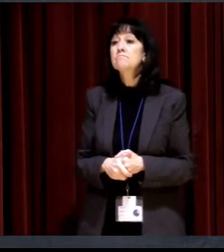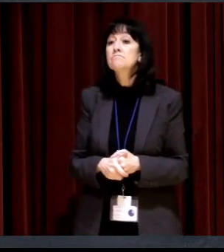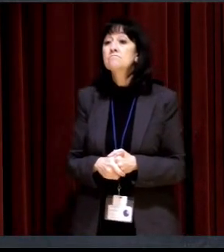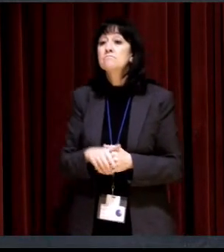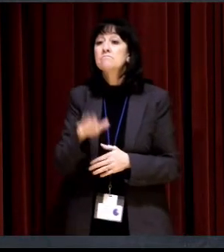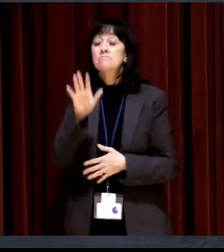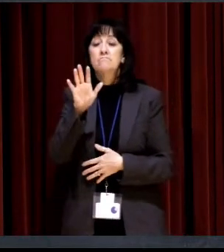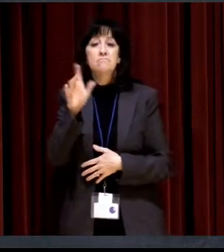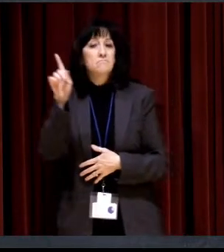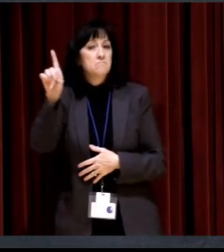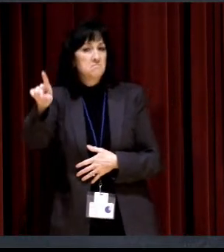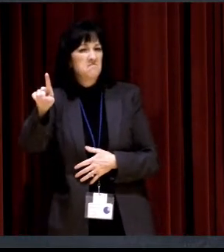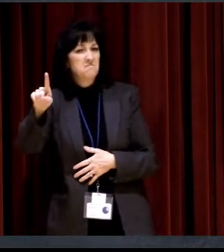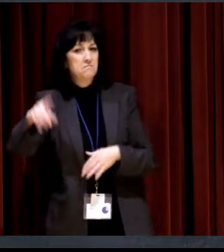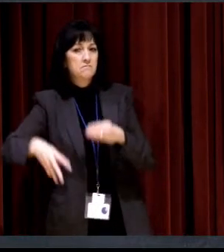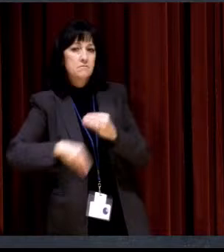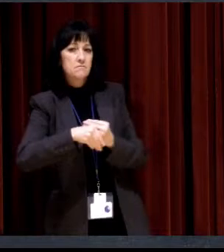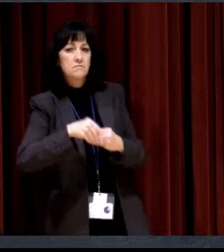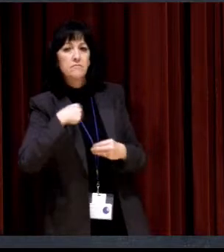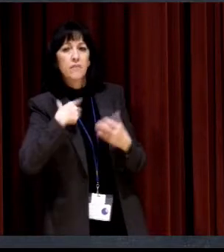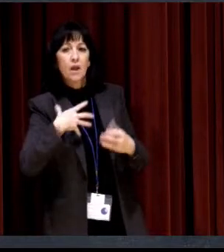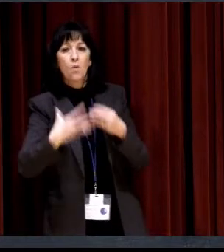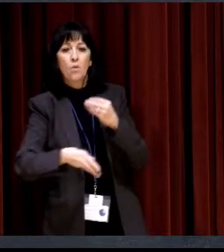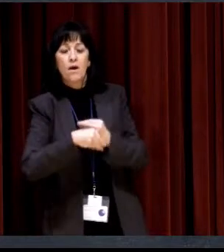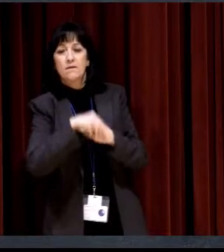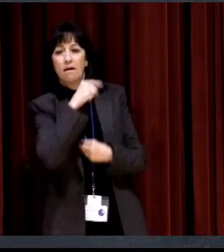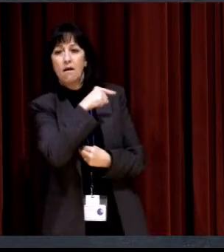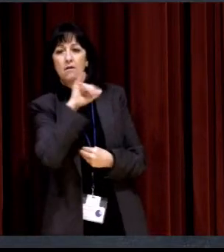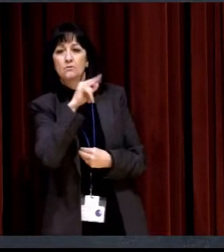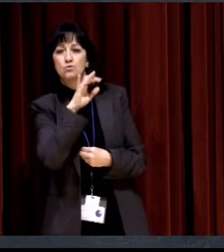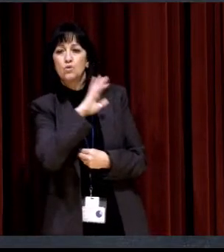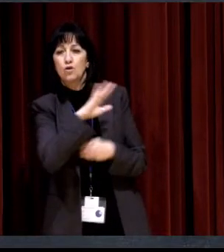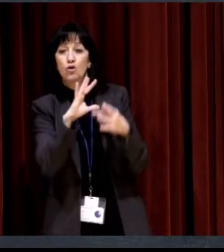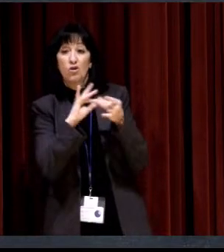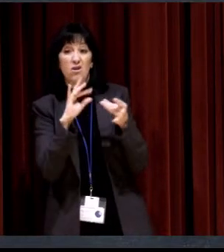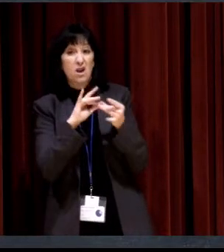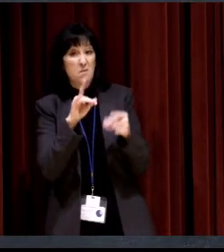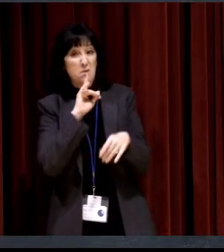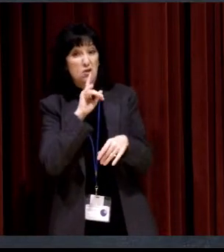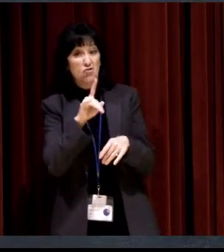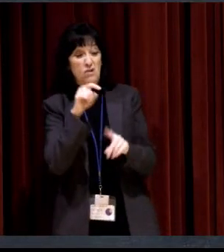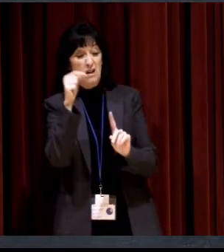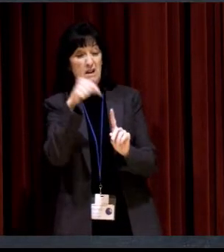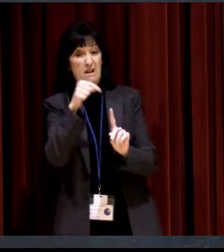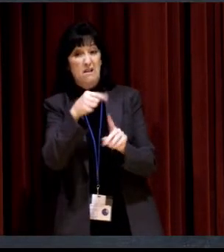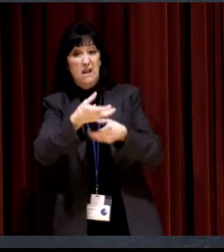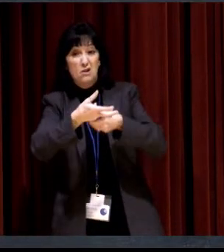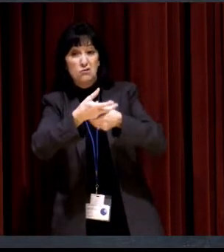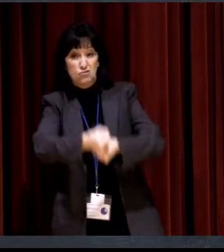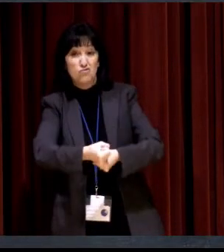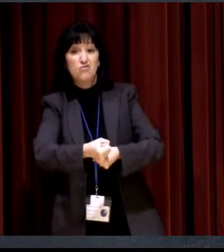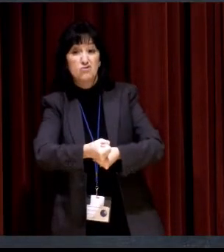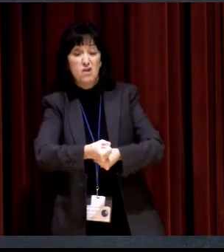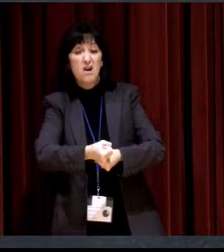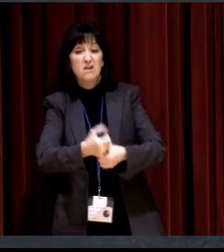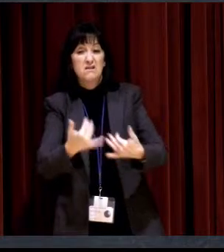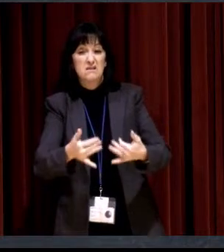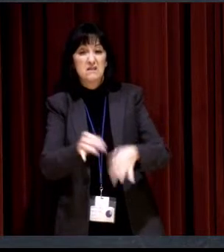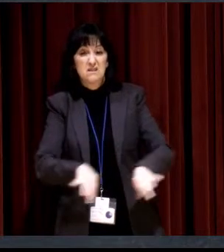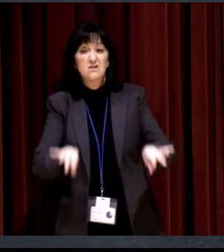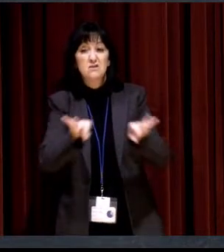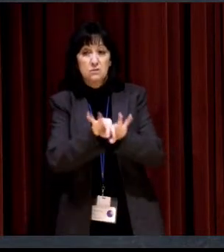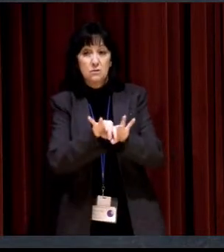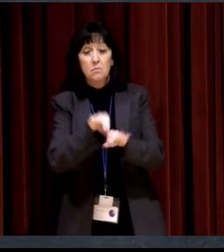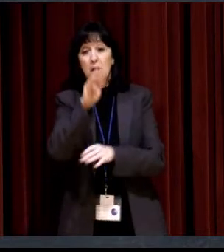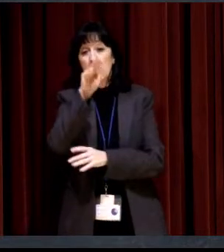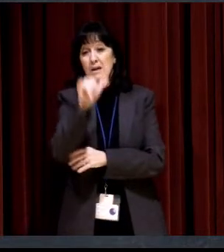I was just going to add on to what Julie said, because trust is going to be really important. The Bayard staff, those of us that are still here, this is our third